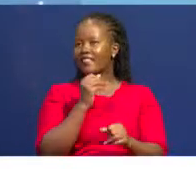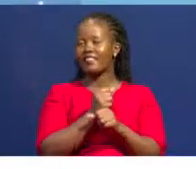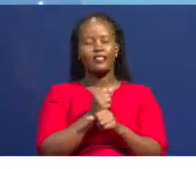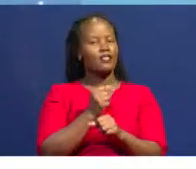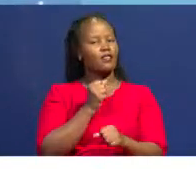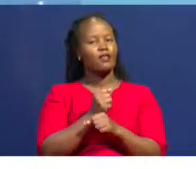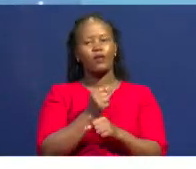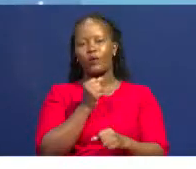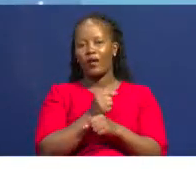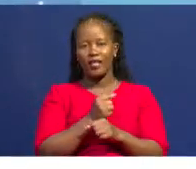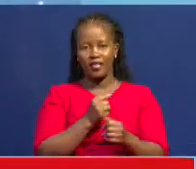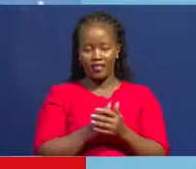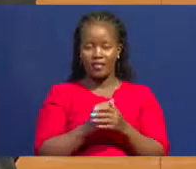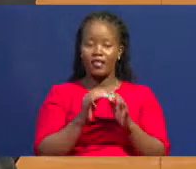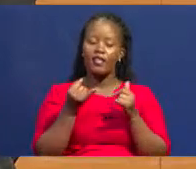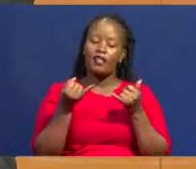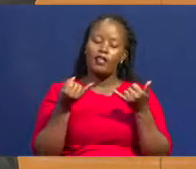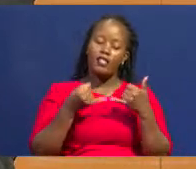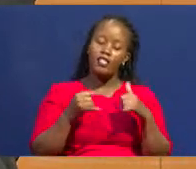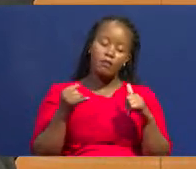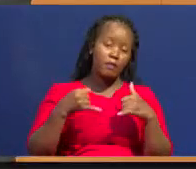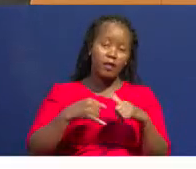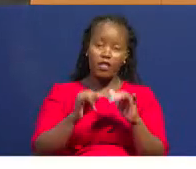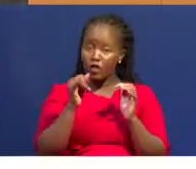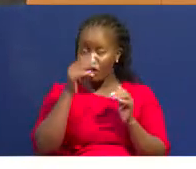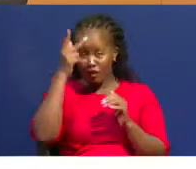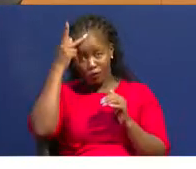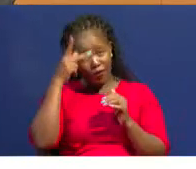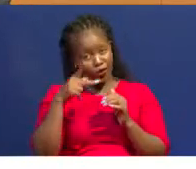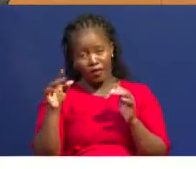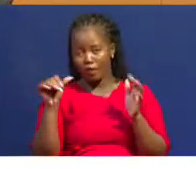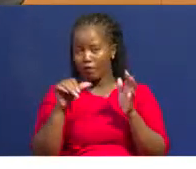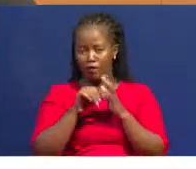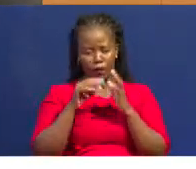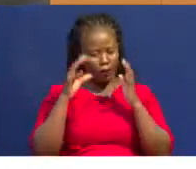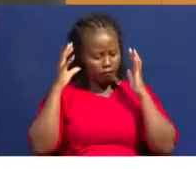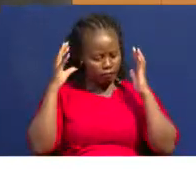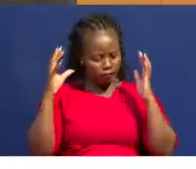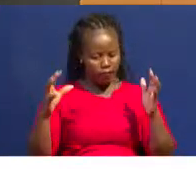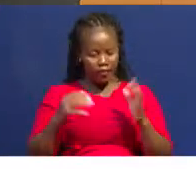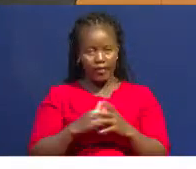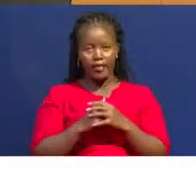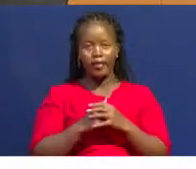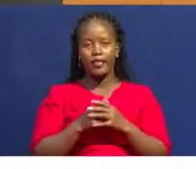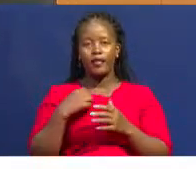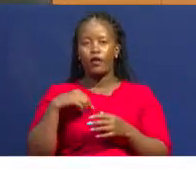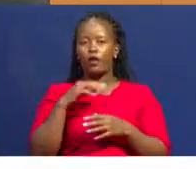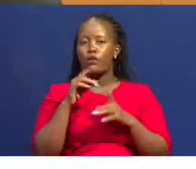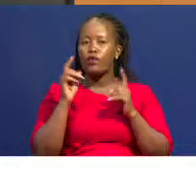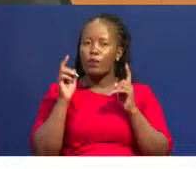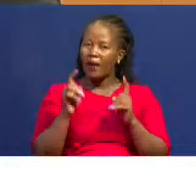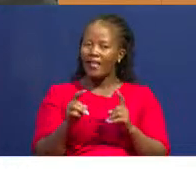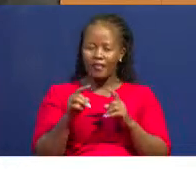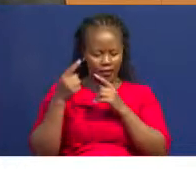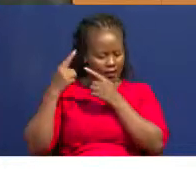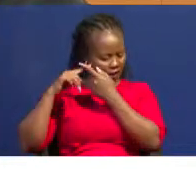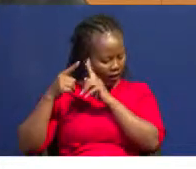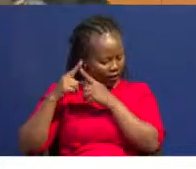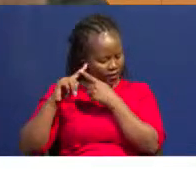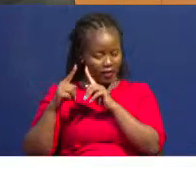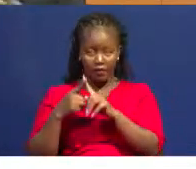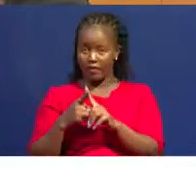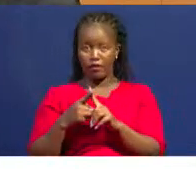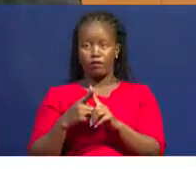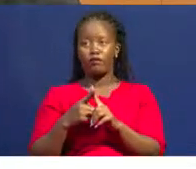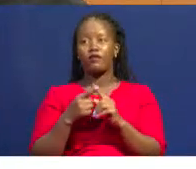The implementation of these policies is where the problem is. We should be asking ourselves, because